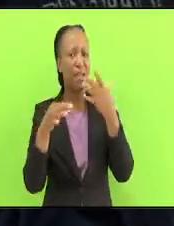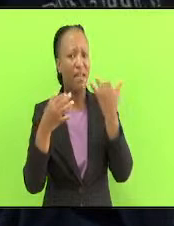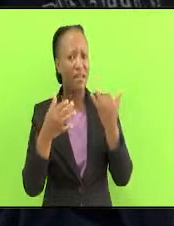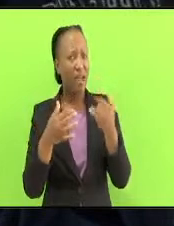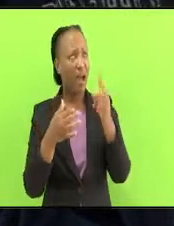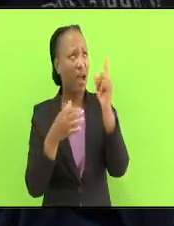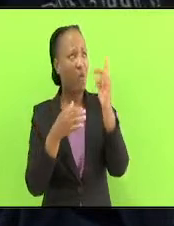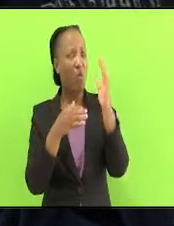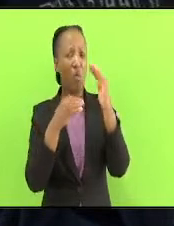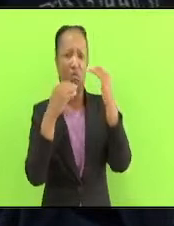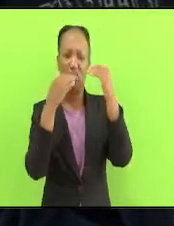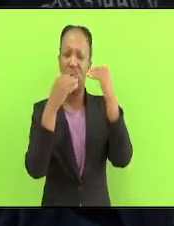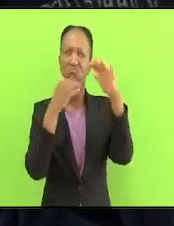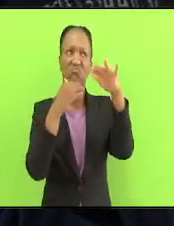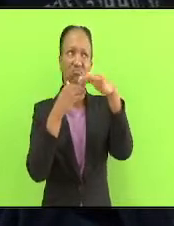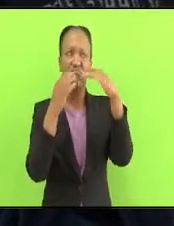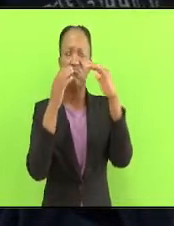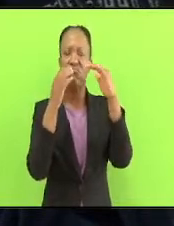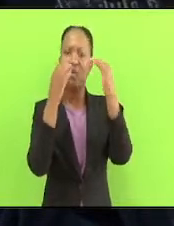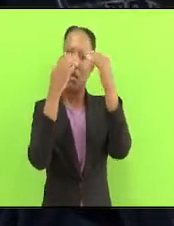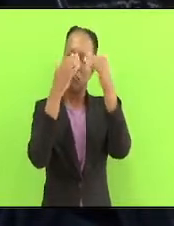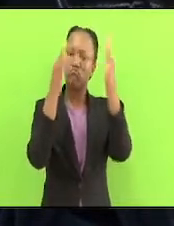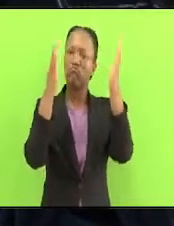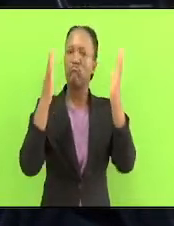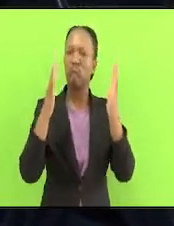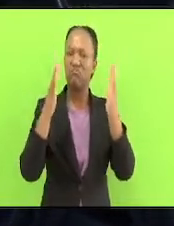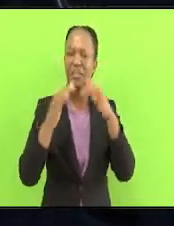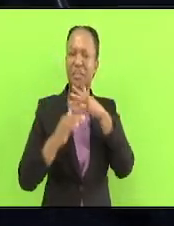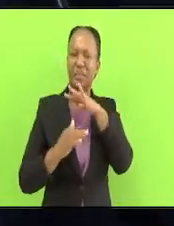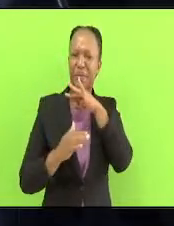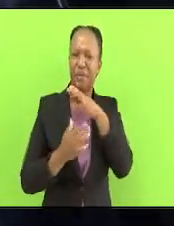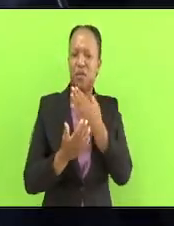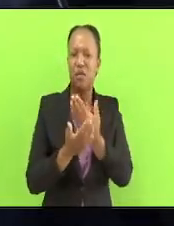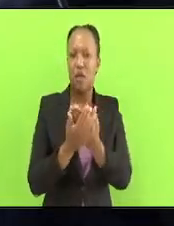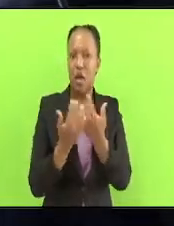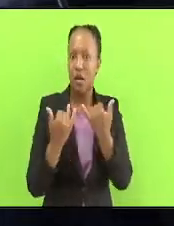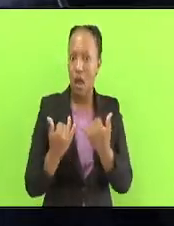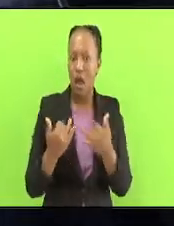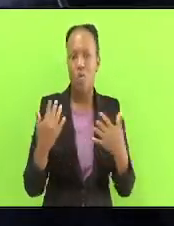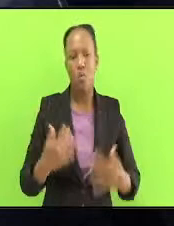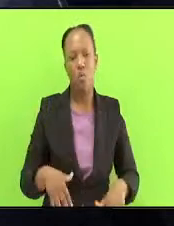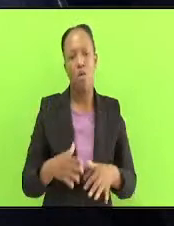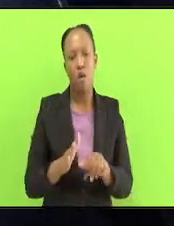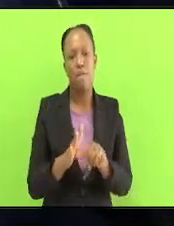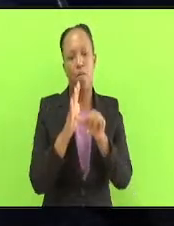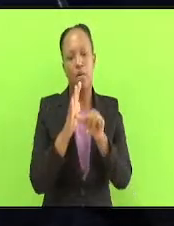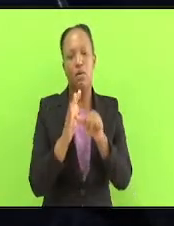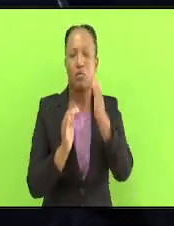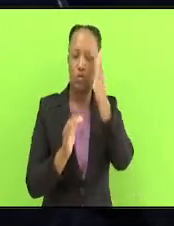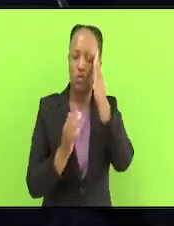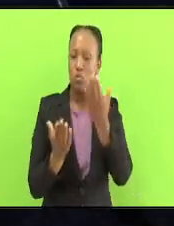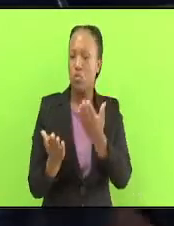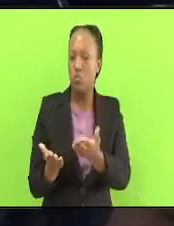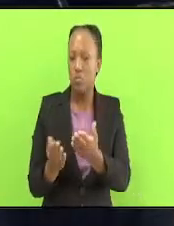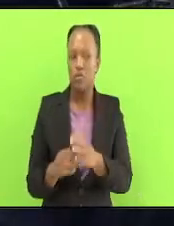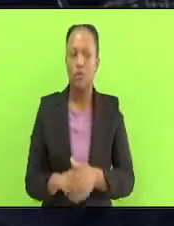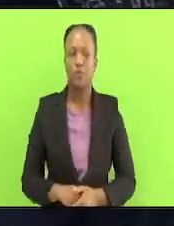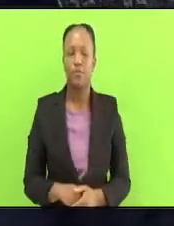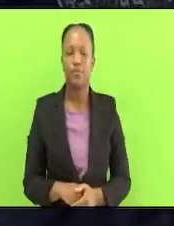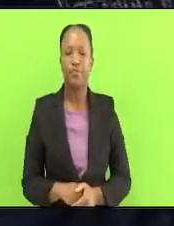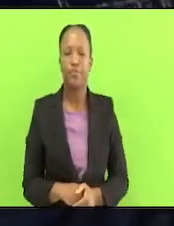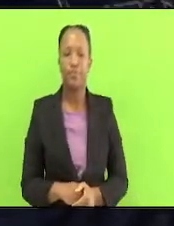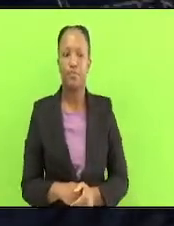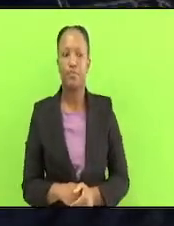ya climate change e botlhokwa thata gore re be re itse mo letsatsing la gompieno. And then sometimes what some of us have done is